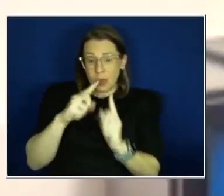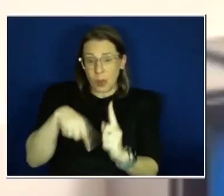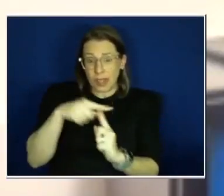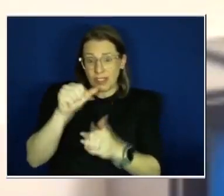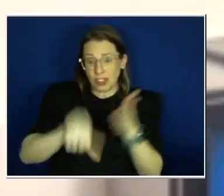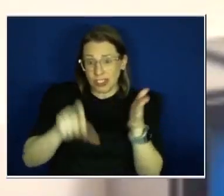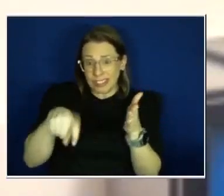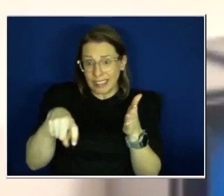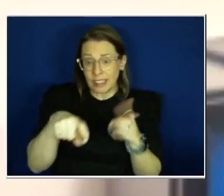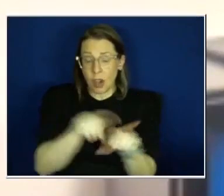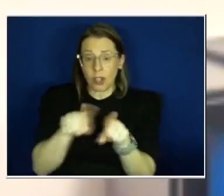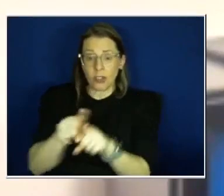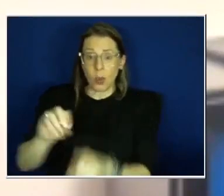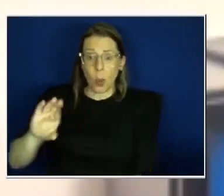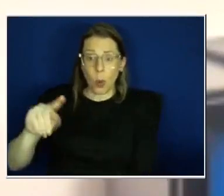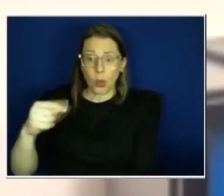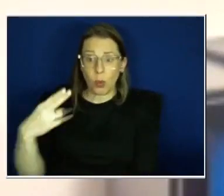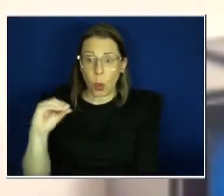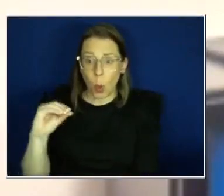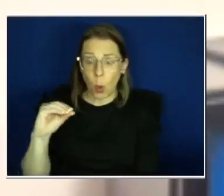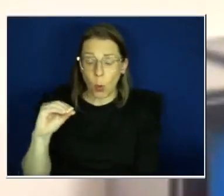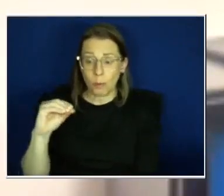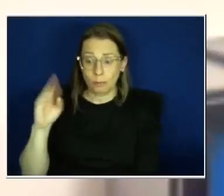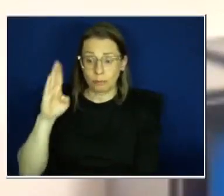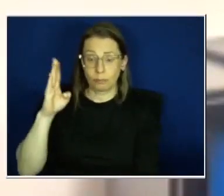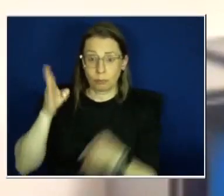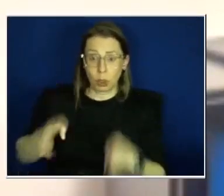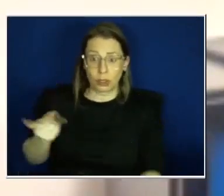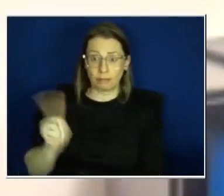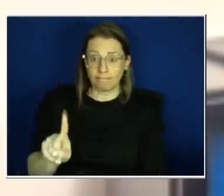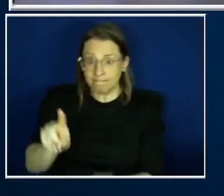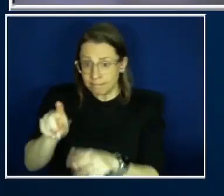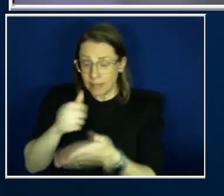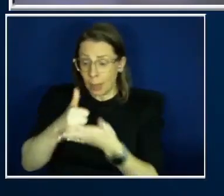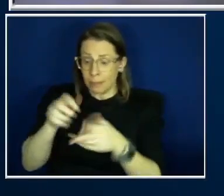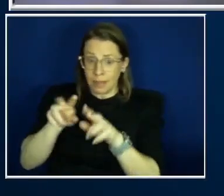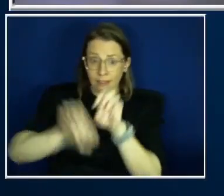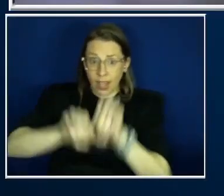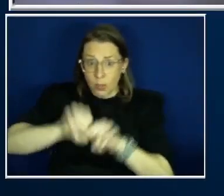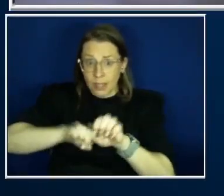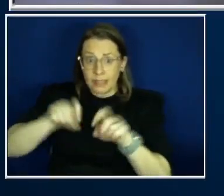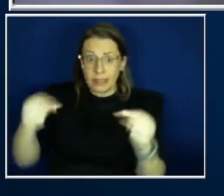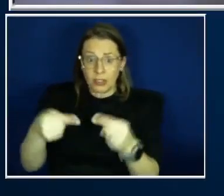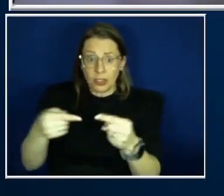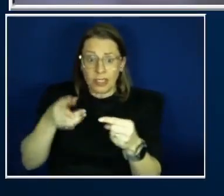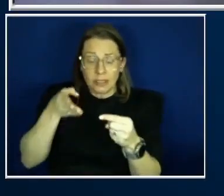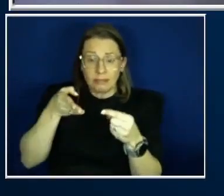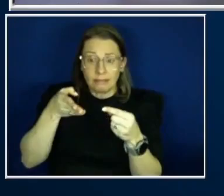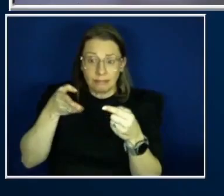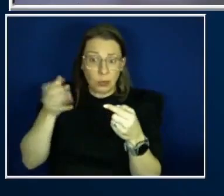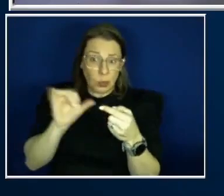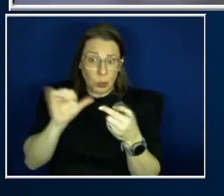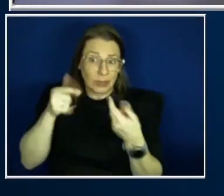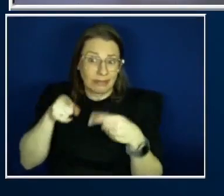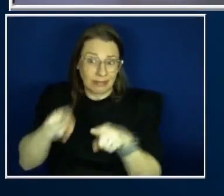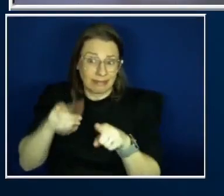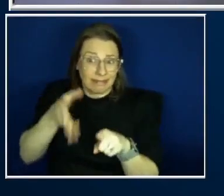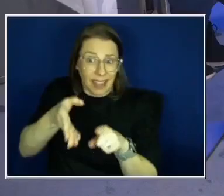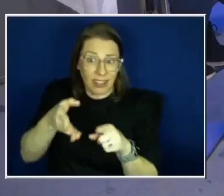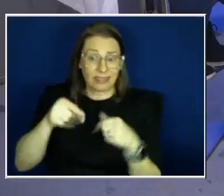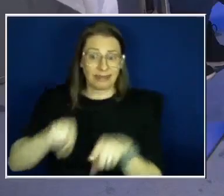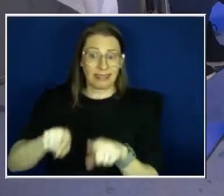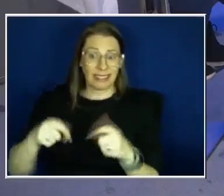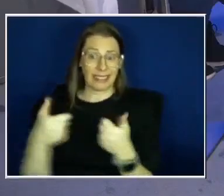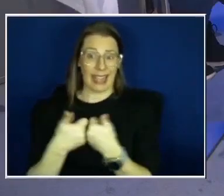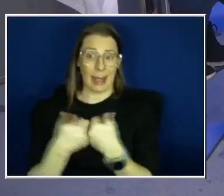orthopedic presence at the game to help evaluate injuries as well. So I want to ask our panel here in studio, with women's